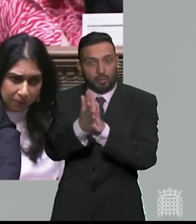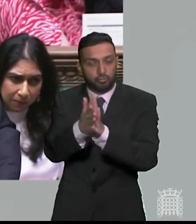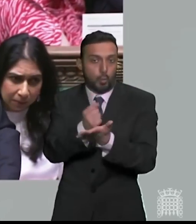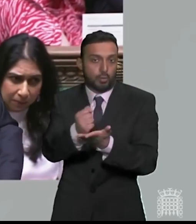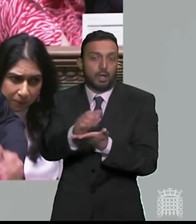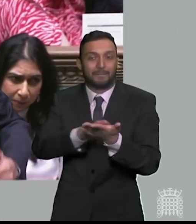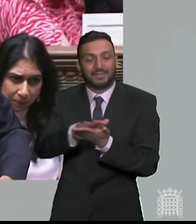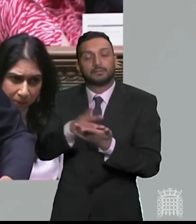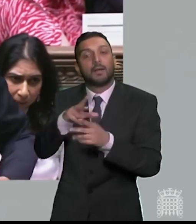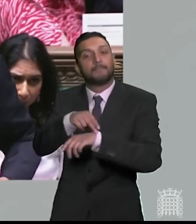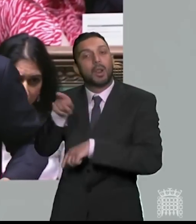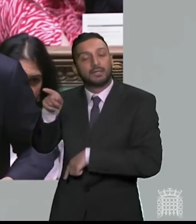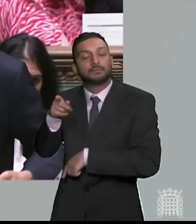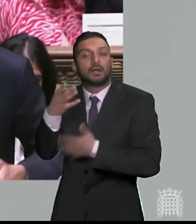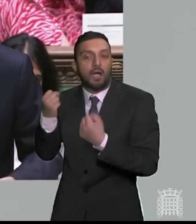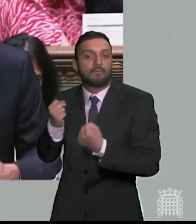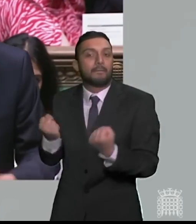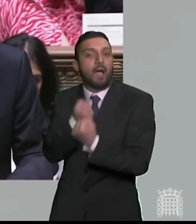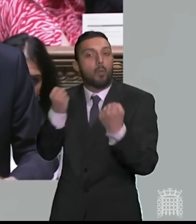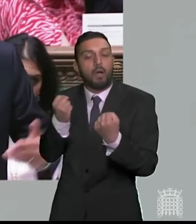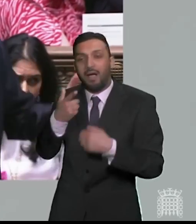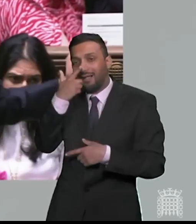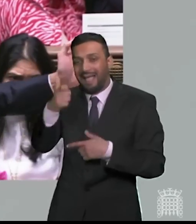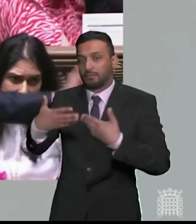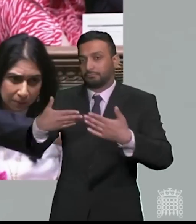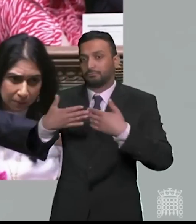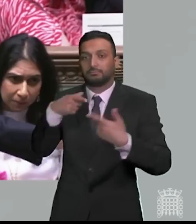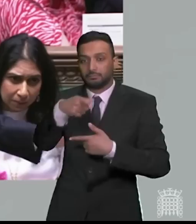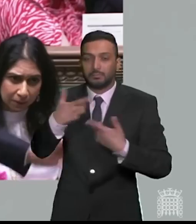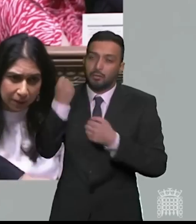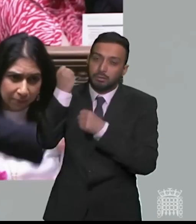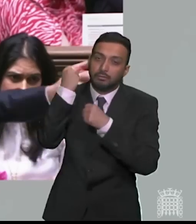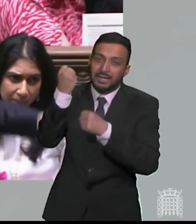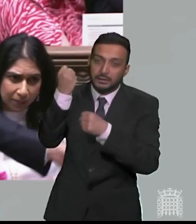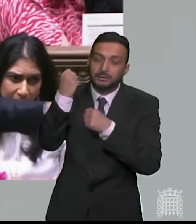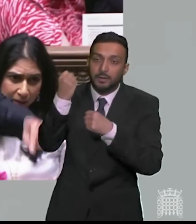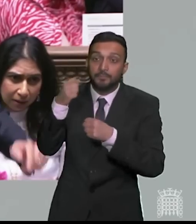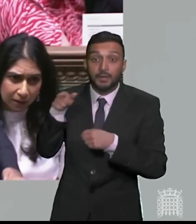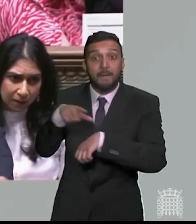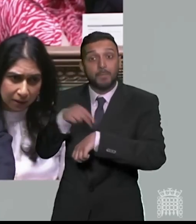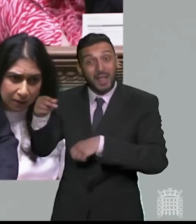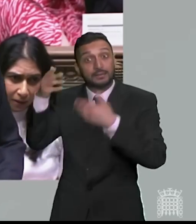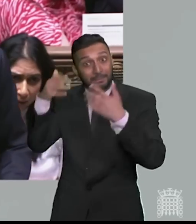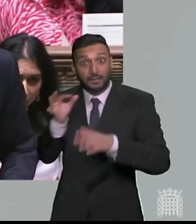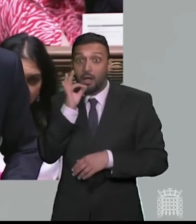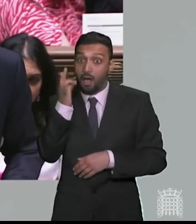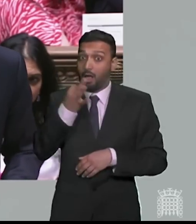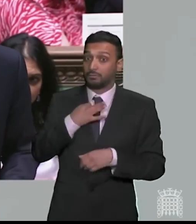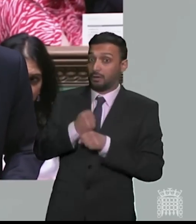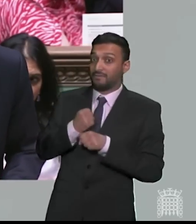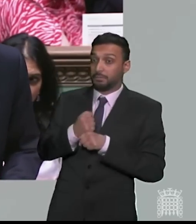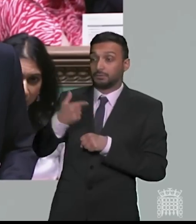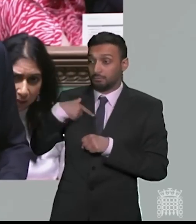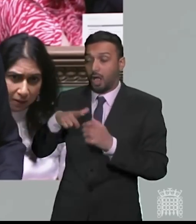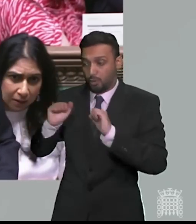to tackle slow-moving protests. It was a power that the police specifically asked the government for. We've delivered it and put it in legislation. He knows what